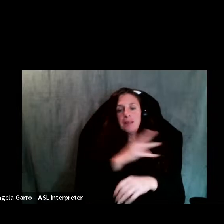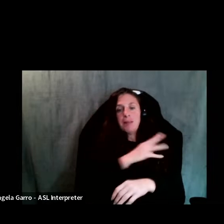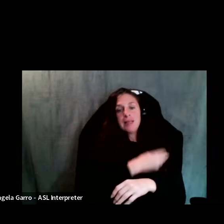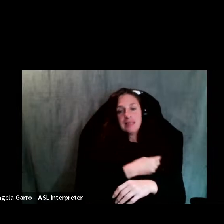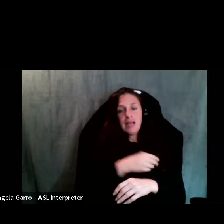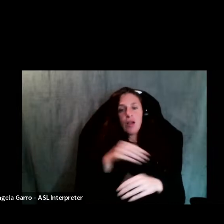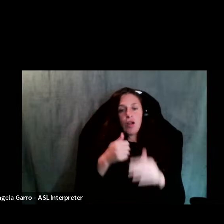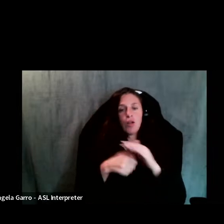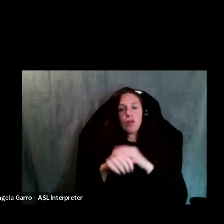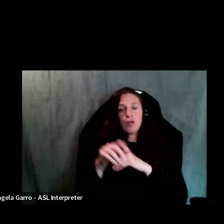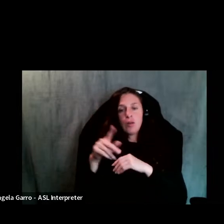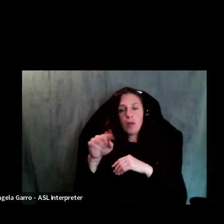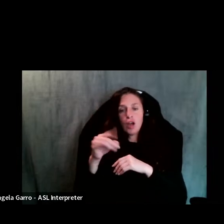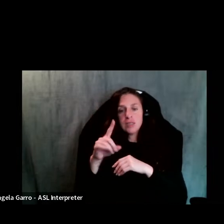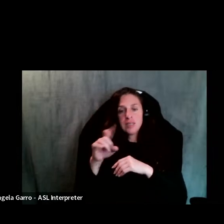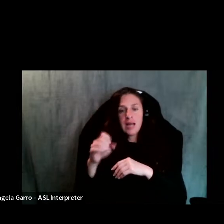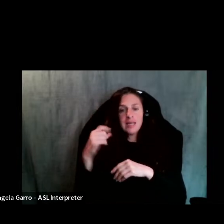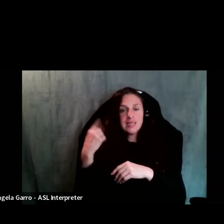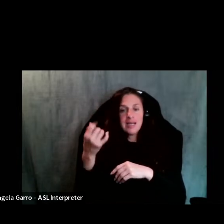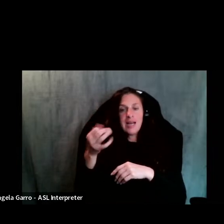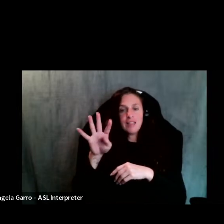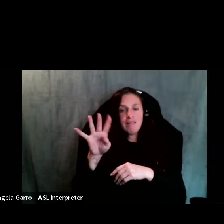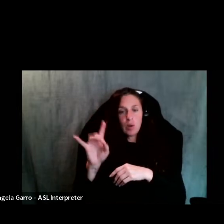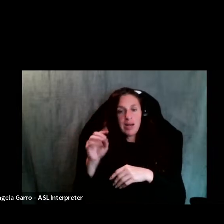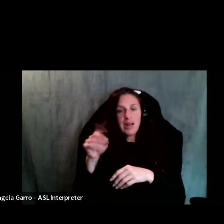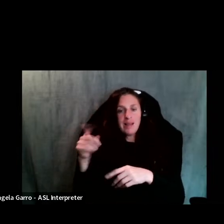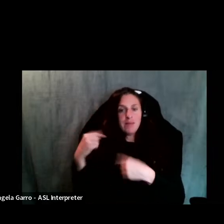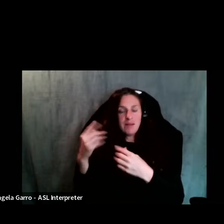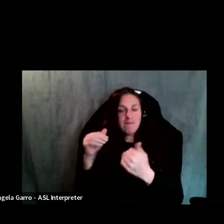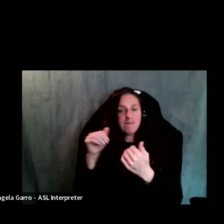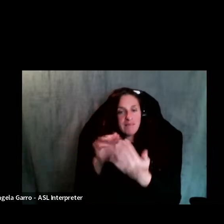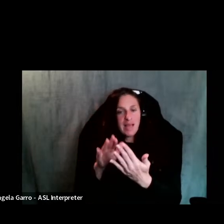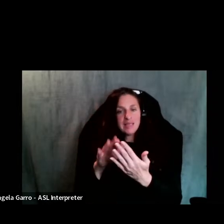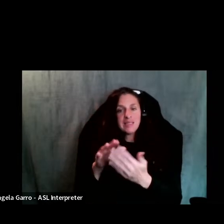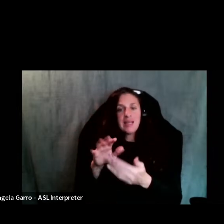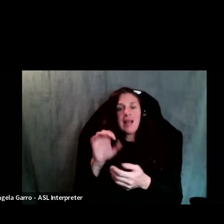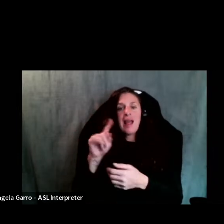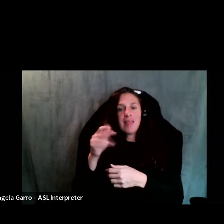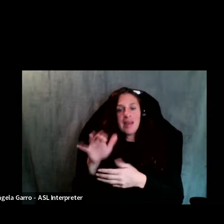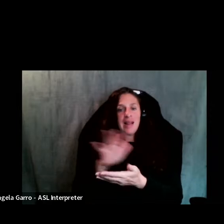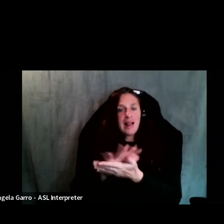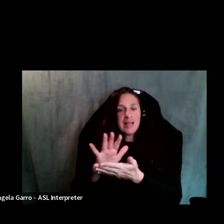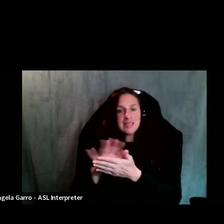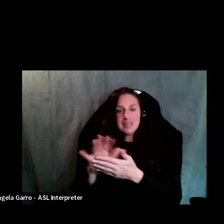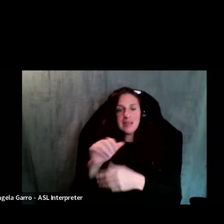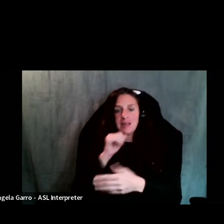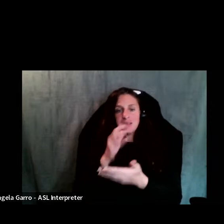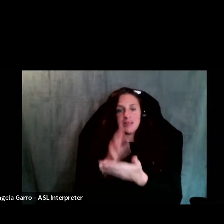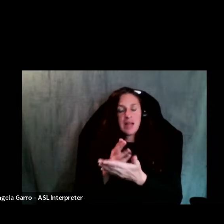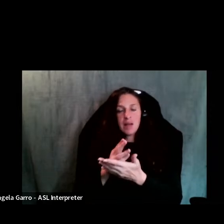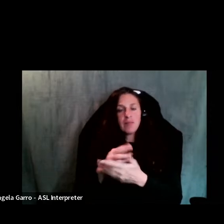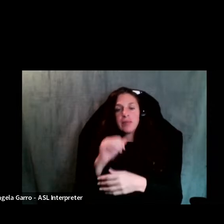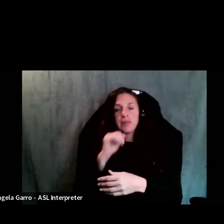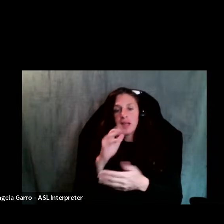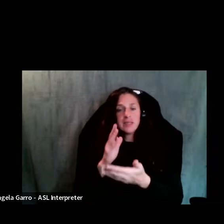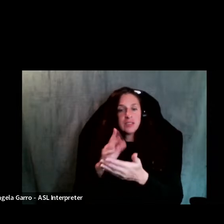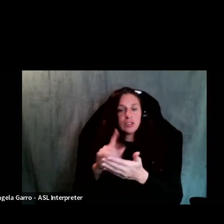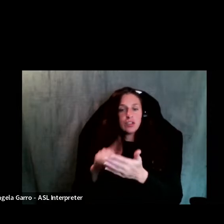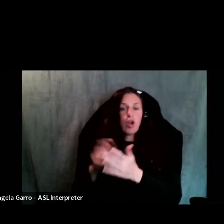facing apartheid and genocide and ethnic cleansing nonstop. Mind you, this did not start on October the 7th.